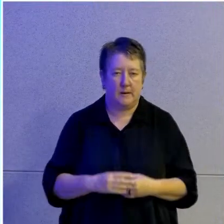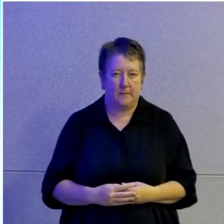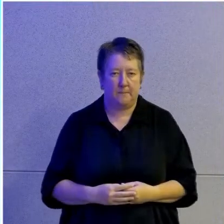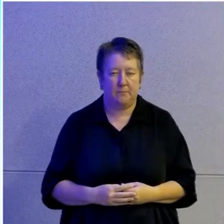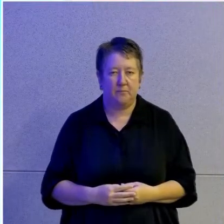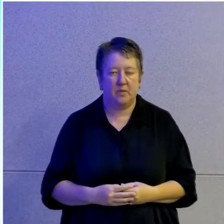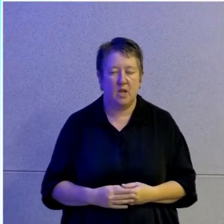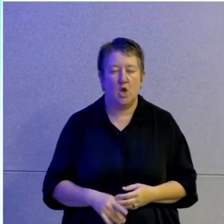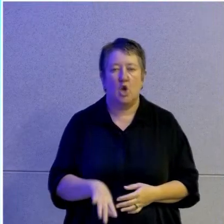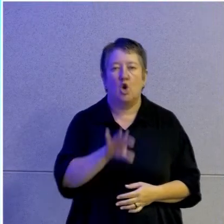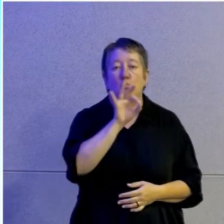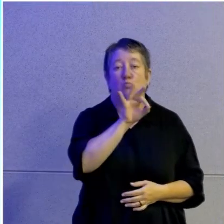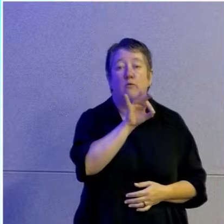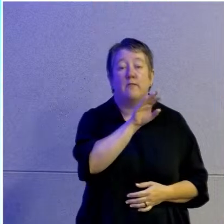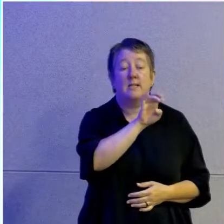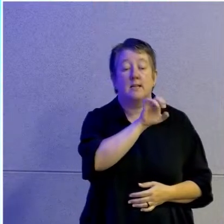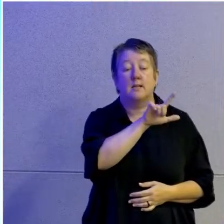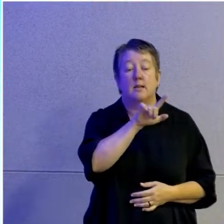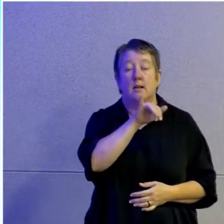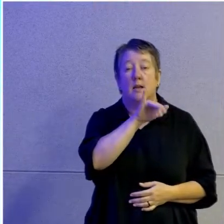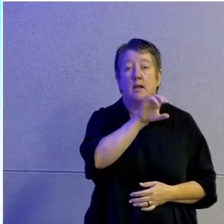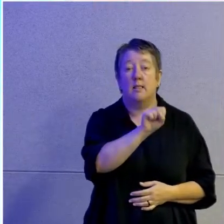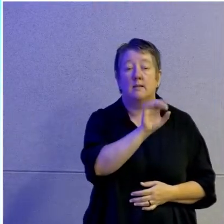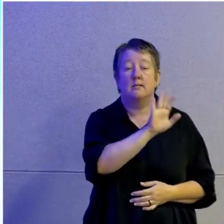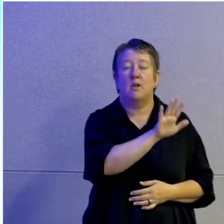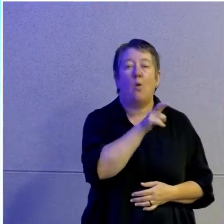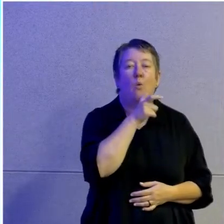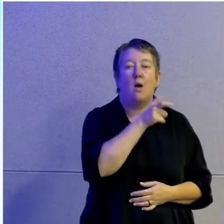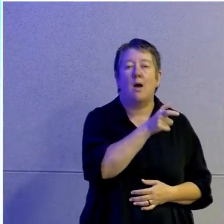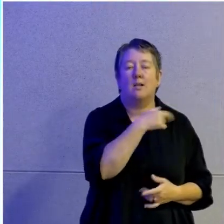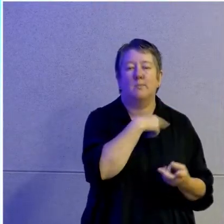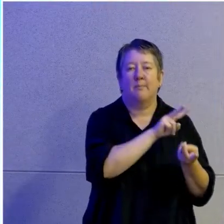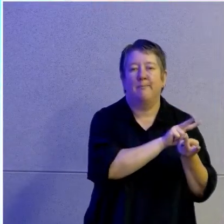by Professor John Ellis, when a professor said,